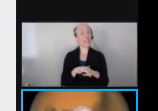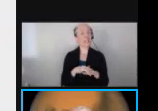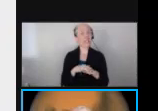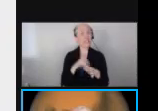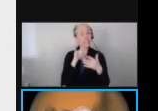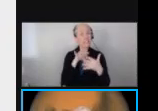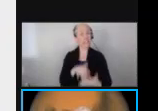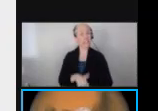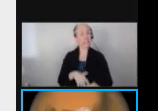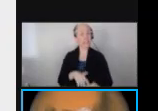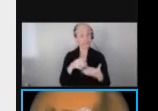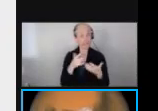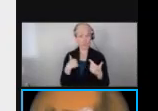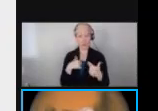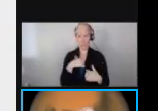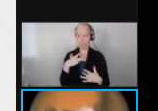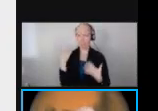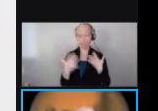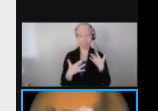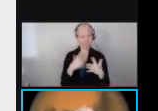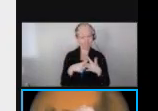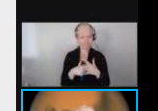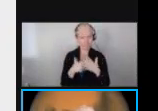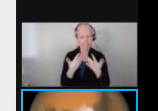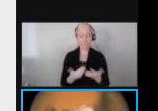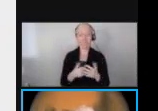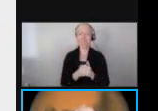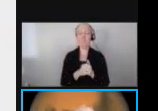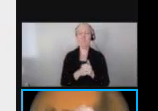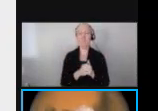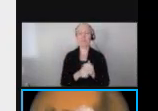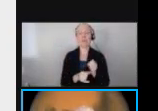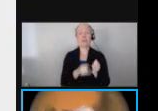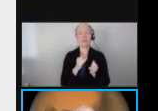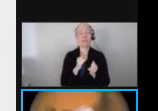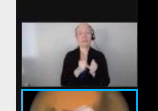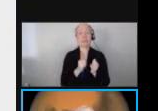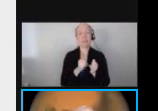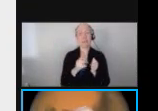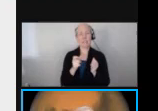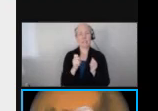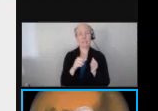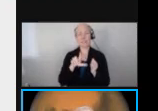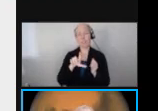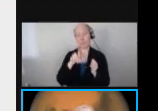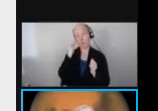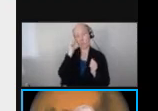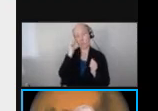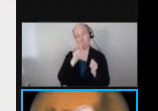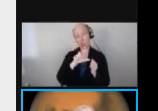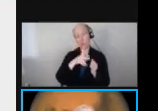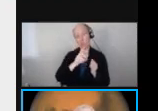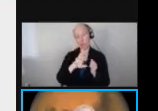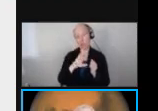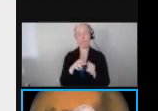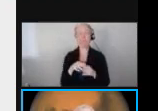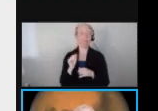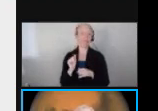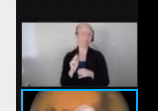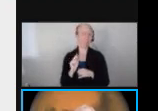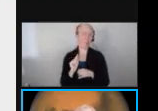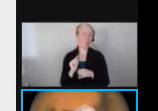to get moving on. And then finally, the lunar phase. These are the Artemis missions. We're working